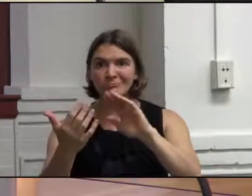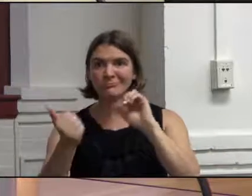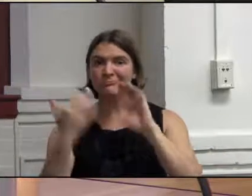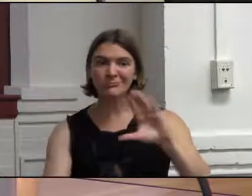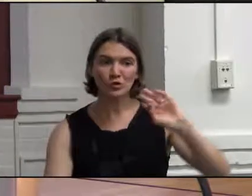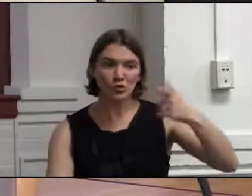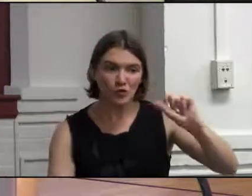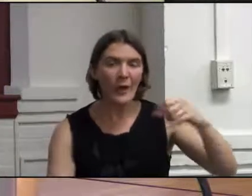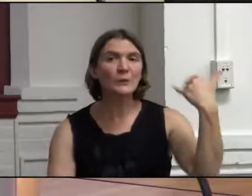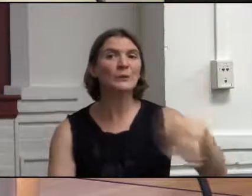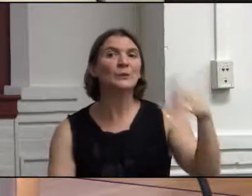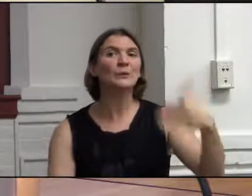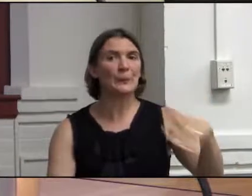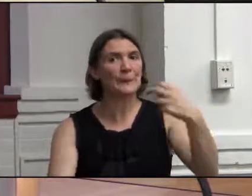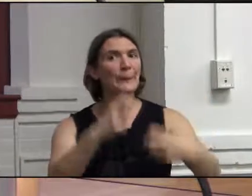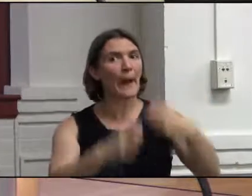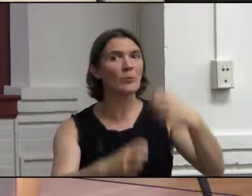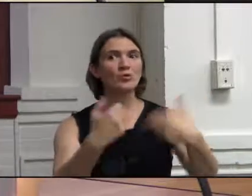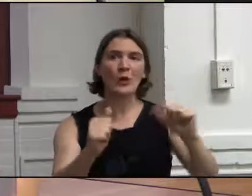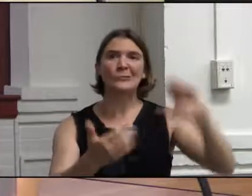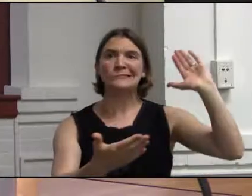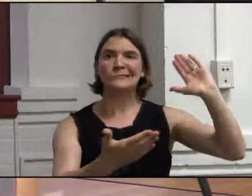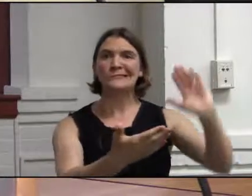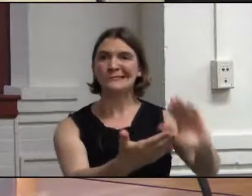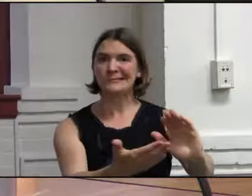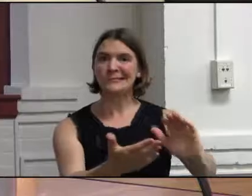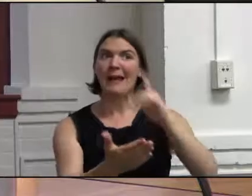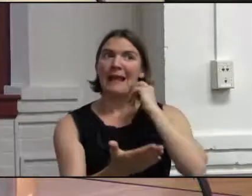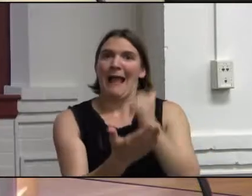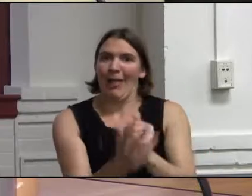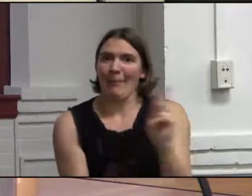opiate crisis and other